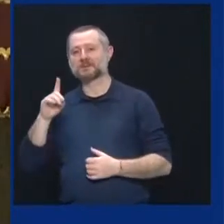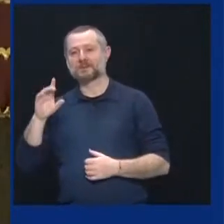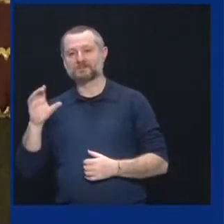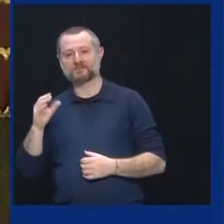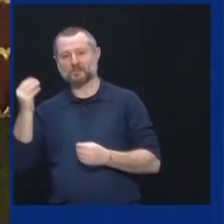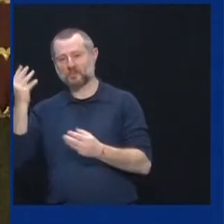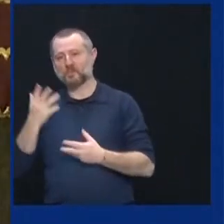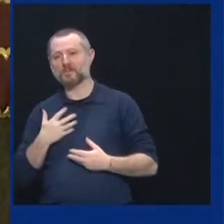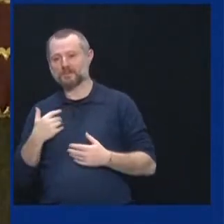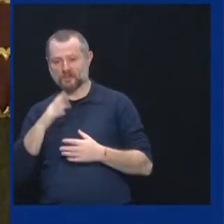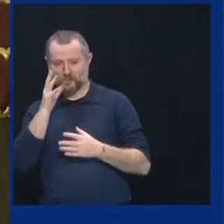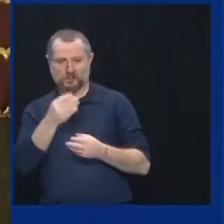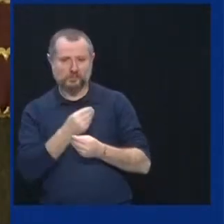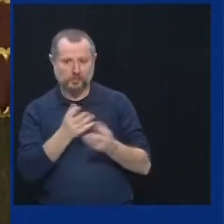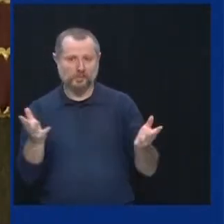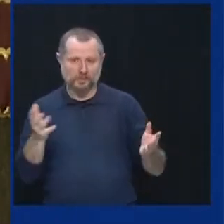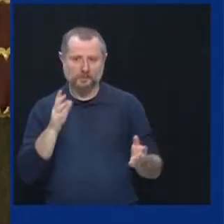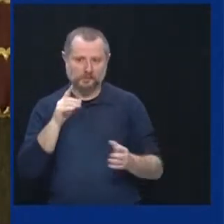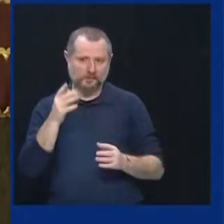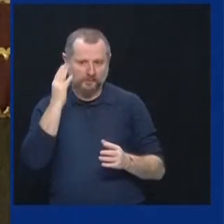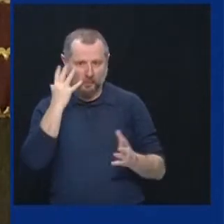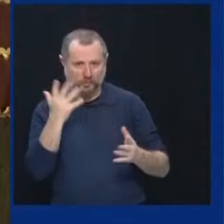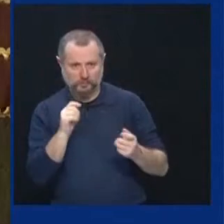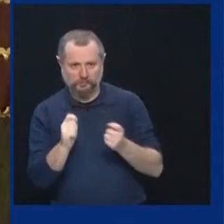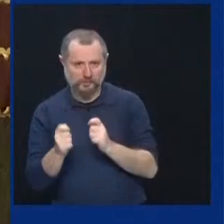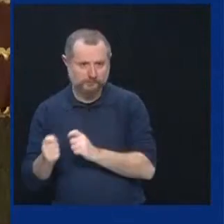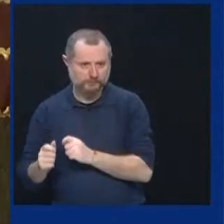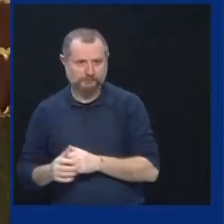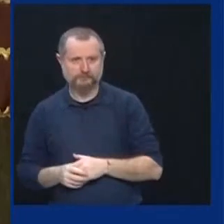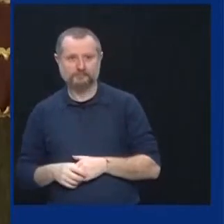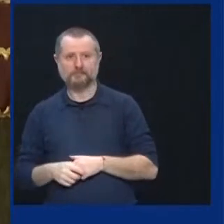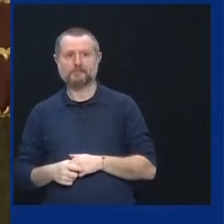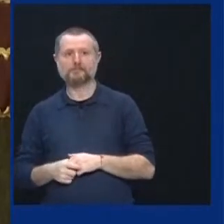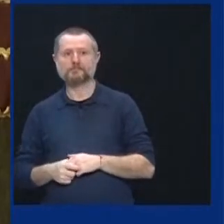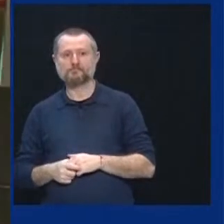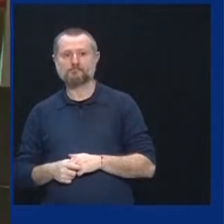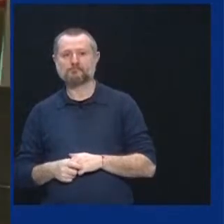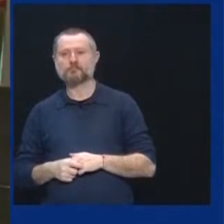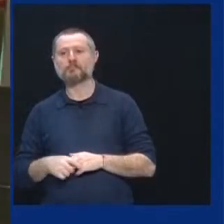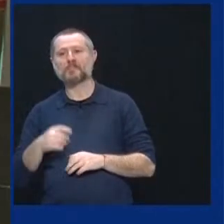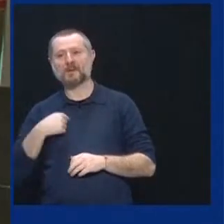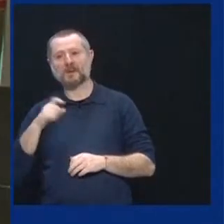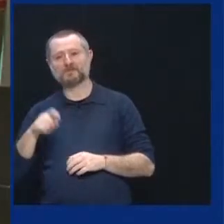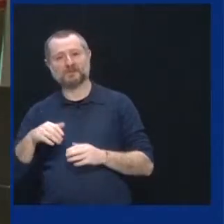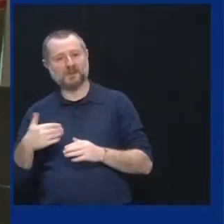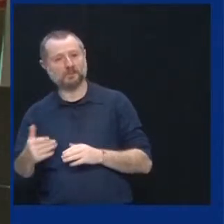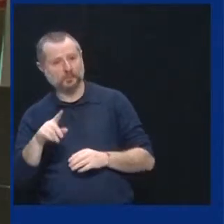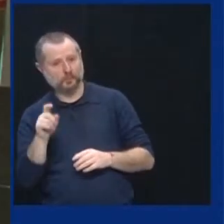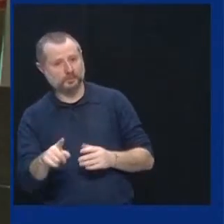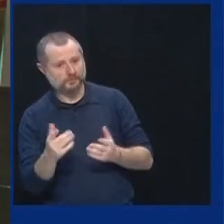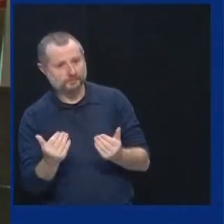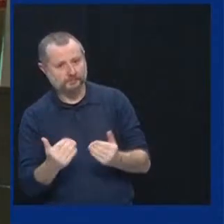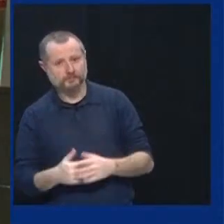and make sure all the local governments are aware of any change in this situation. Next question, operator.